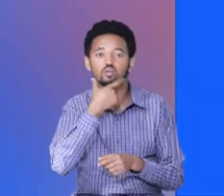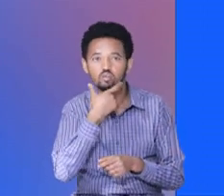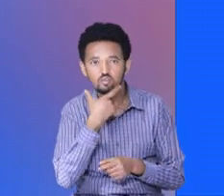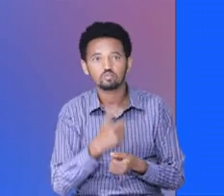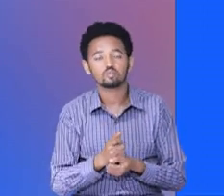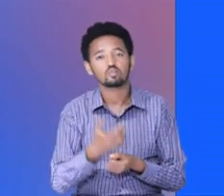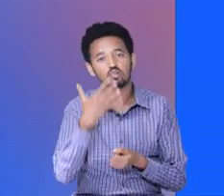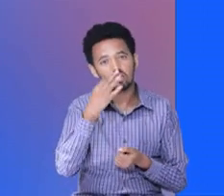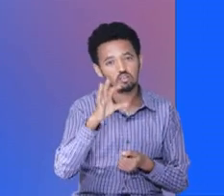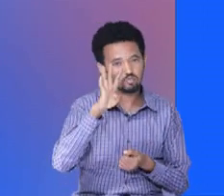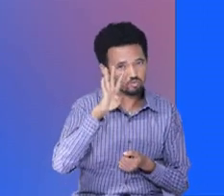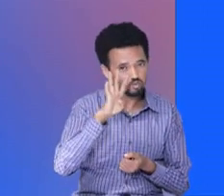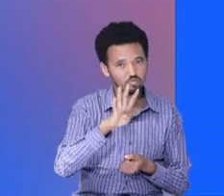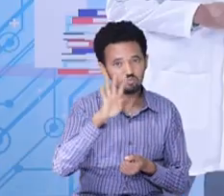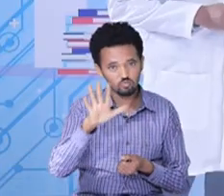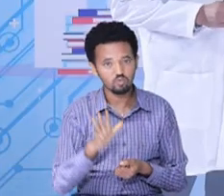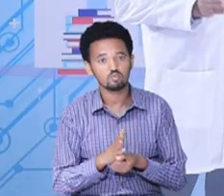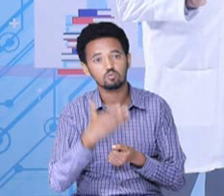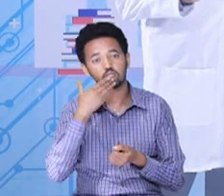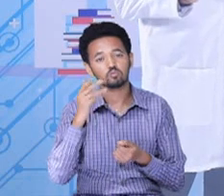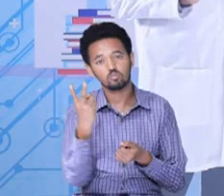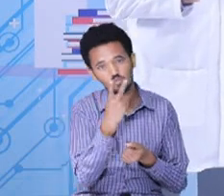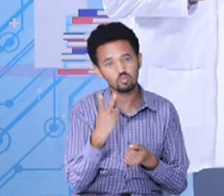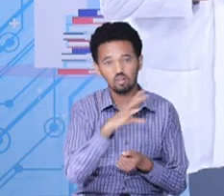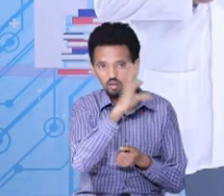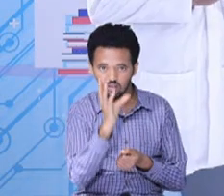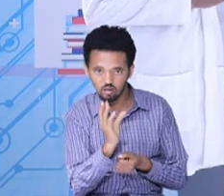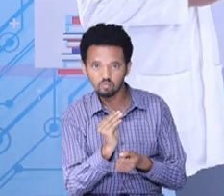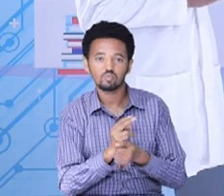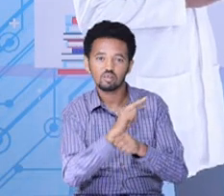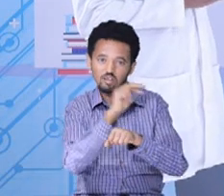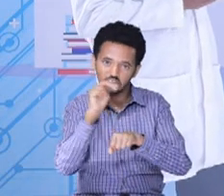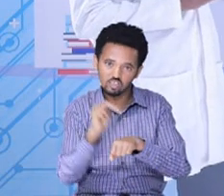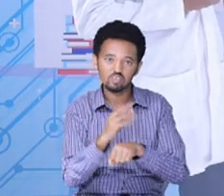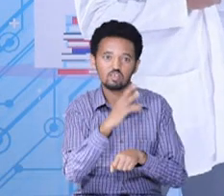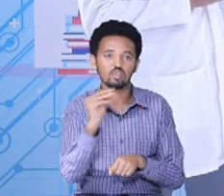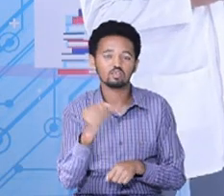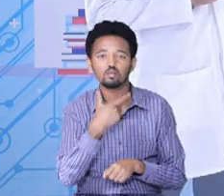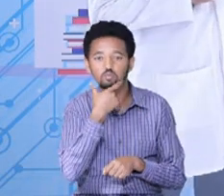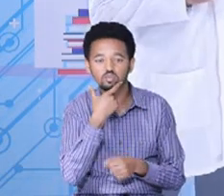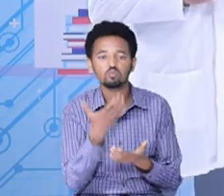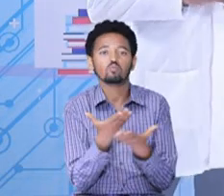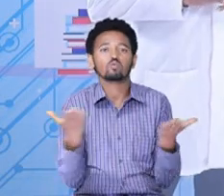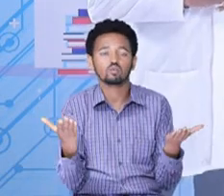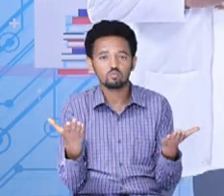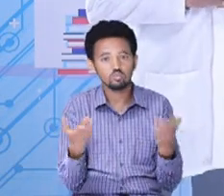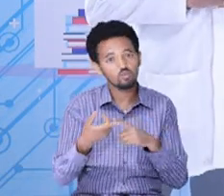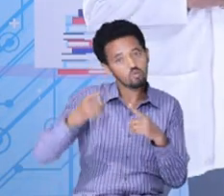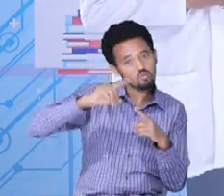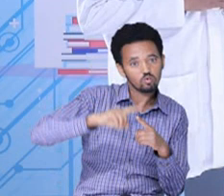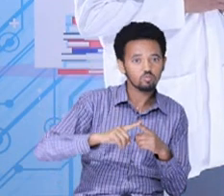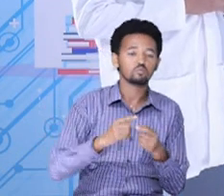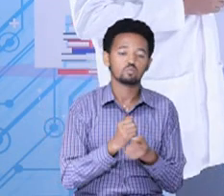to 1954, better clash between African nationalists and Britain were observed mainly in